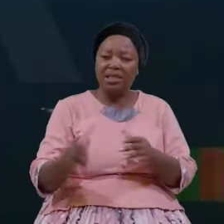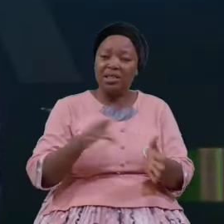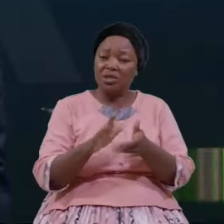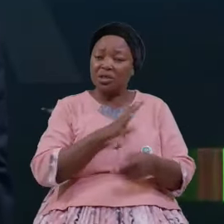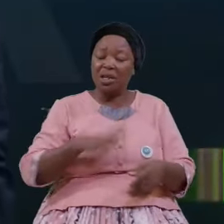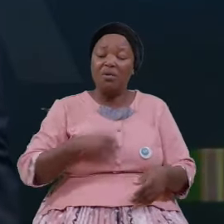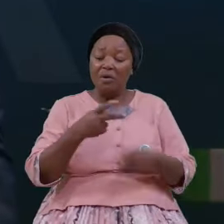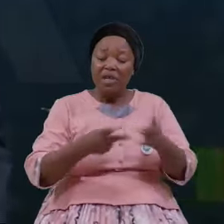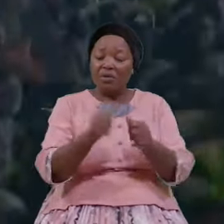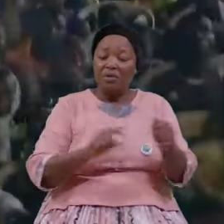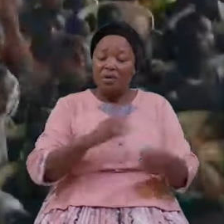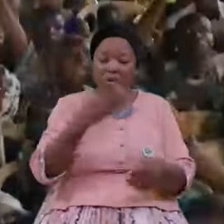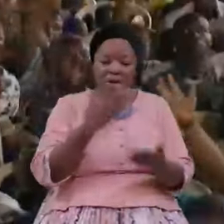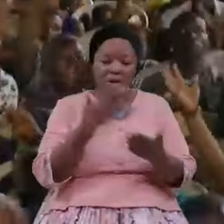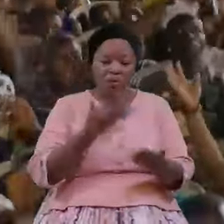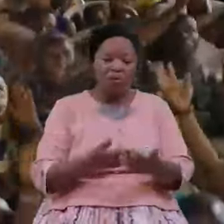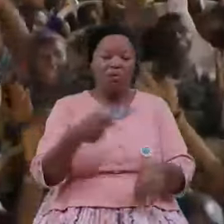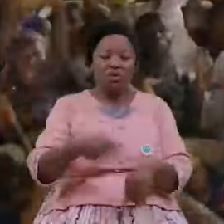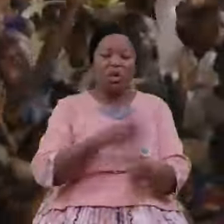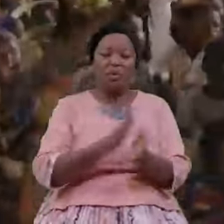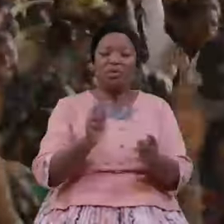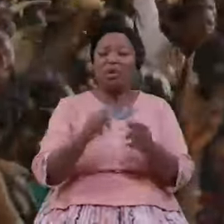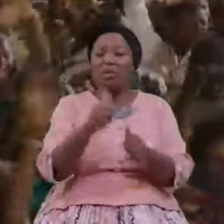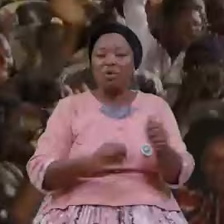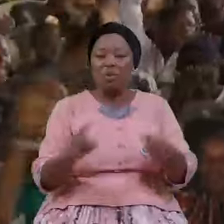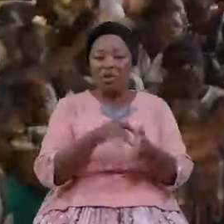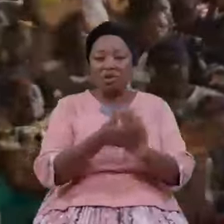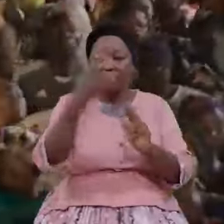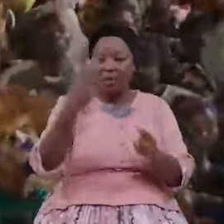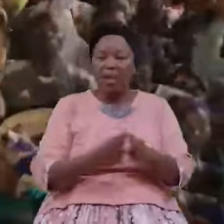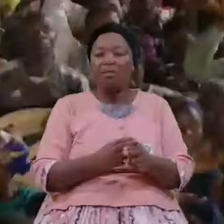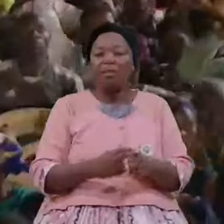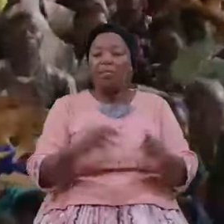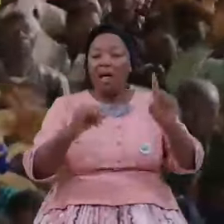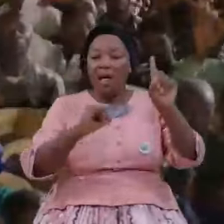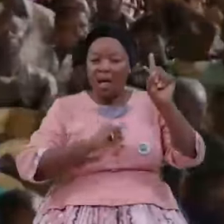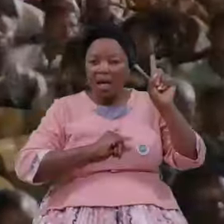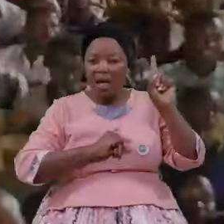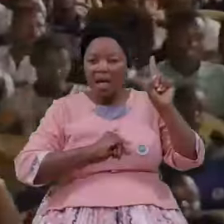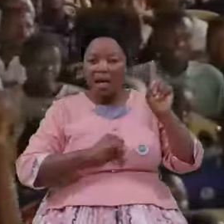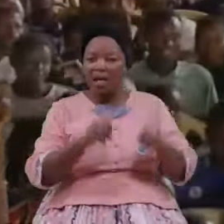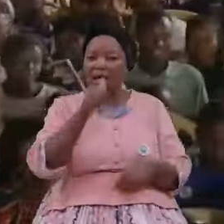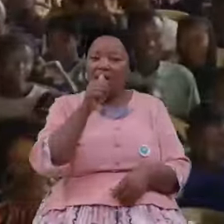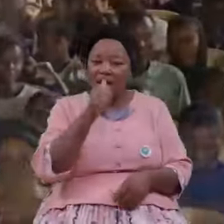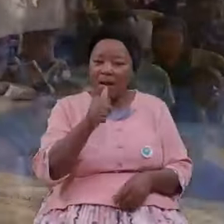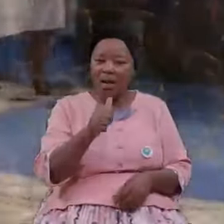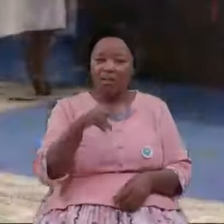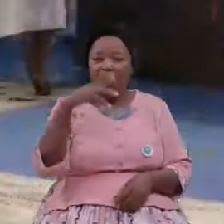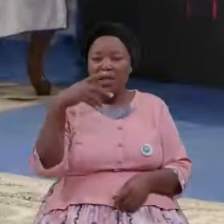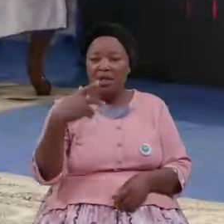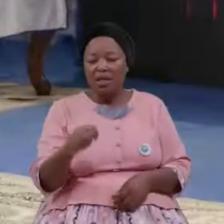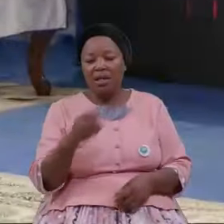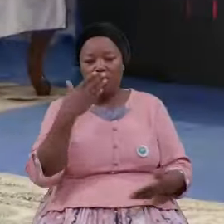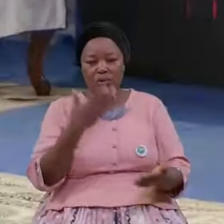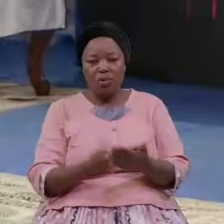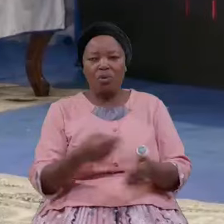shepherd in Jesus' name. I am the good shepherd. In that word